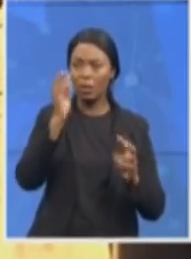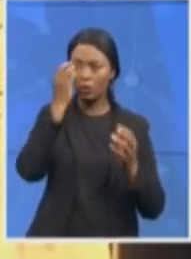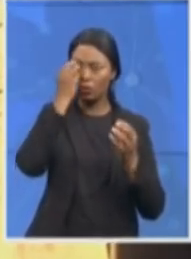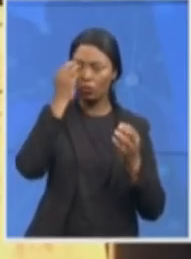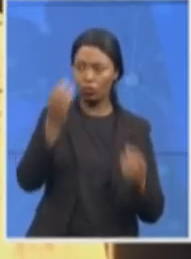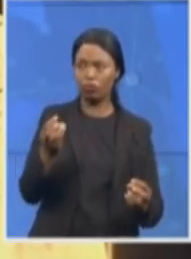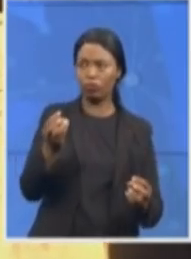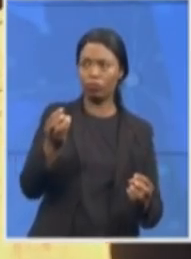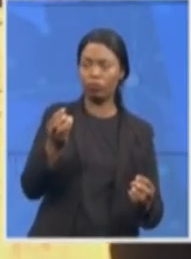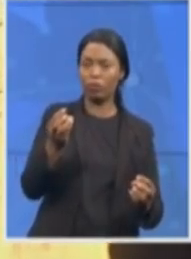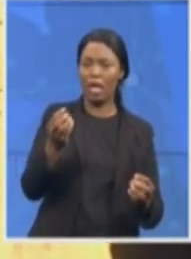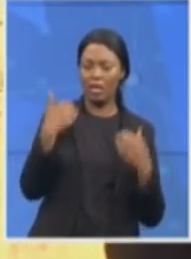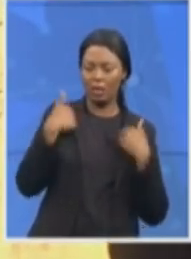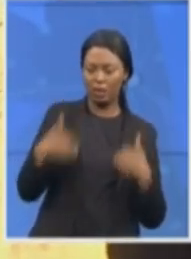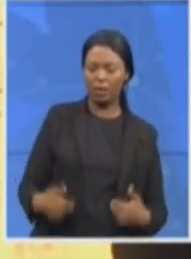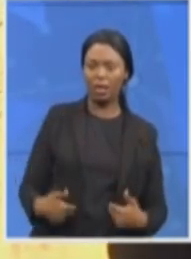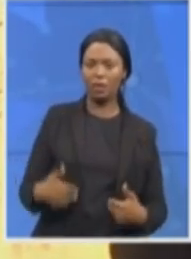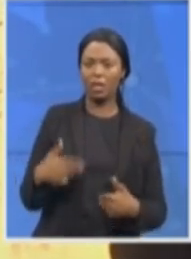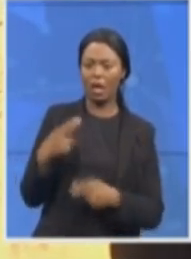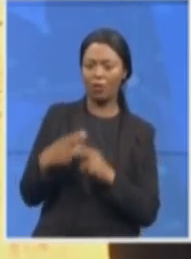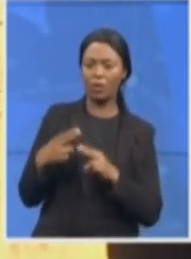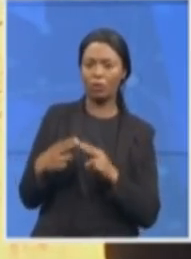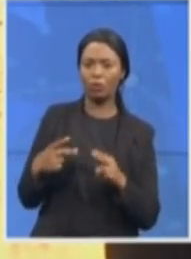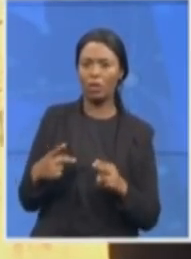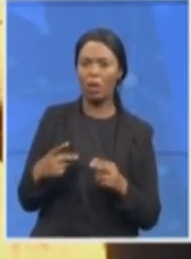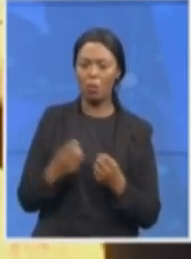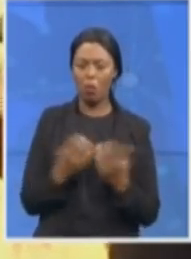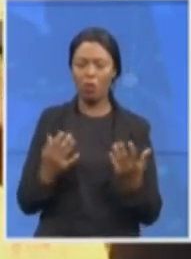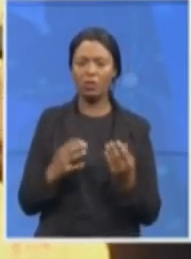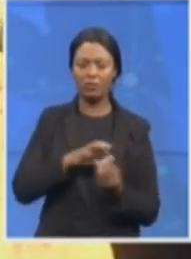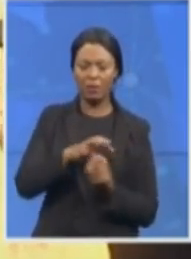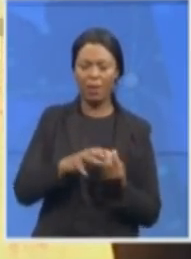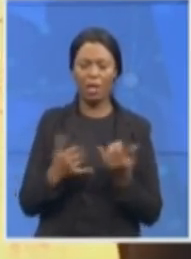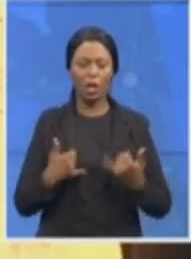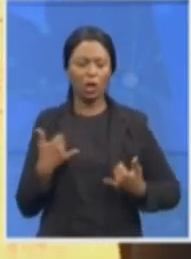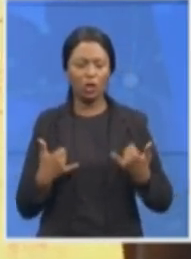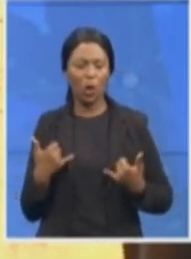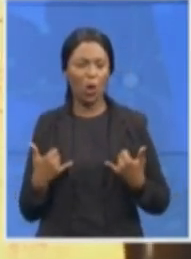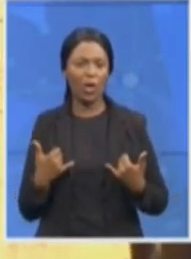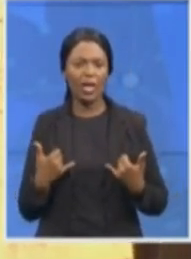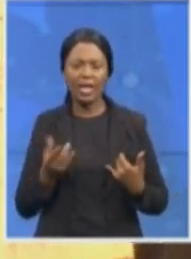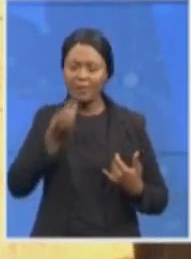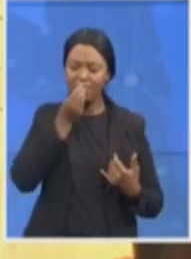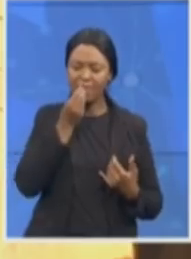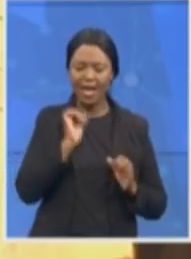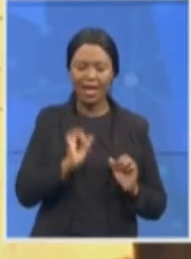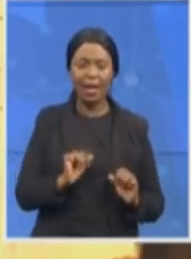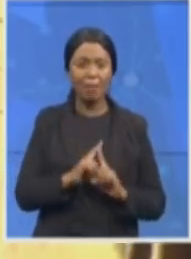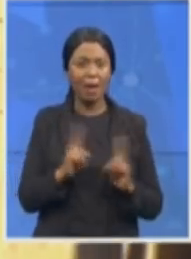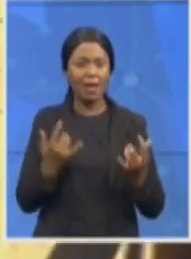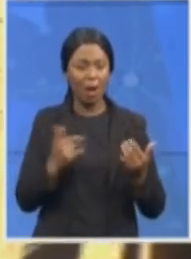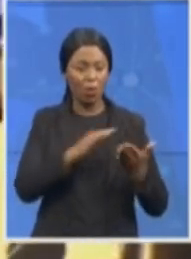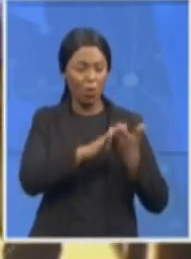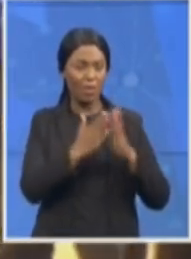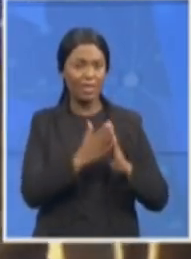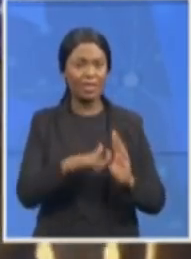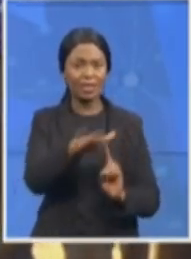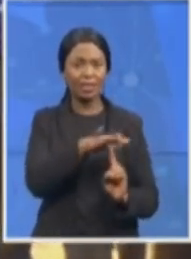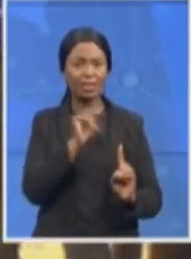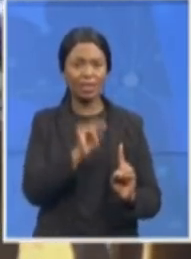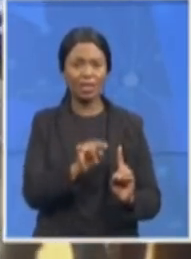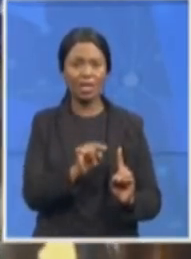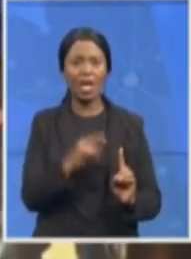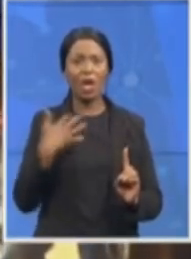home enjoying their Sunday meal. But this community here in Esselen Park has no place. And what you can